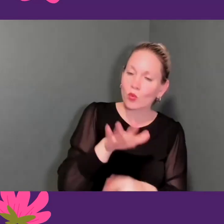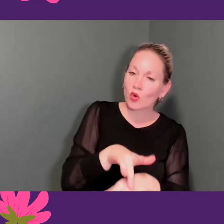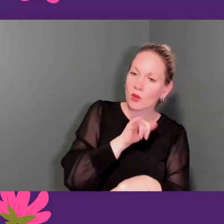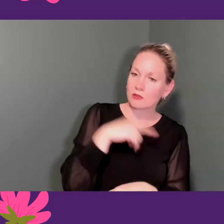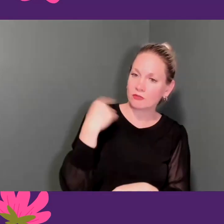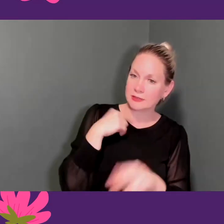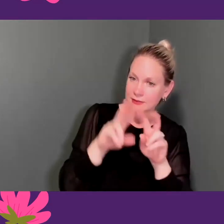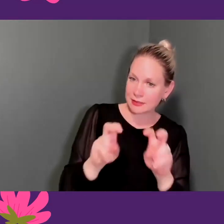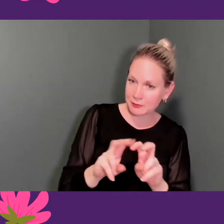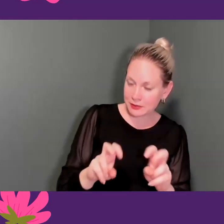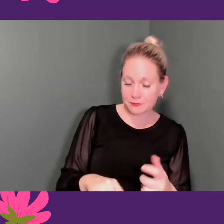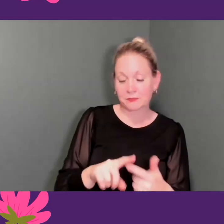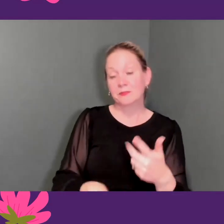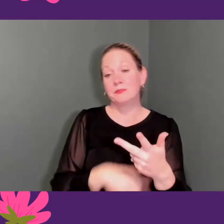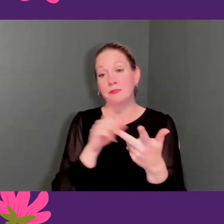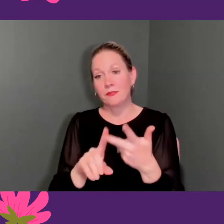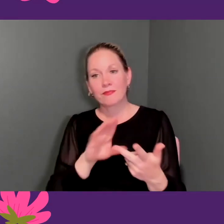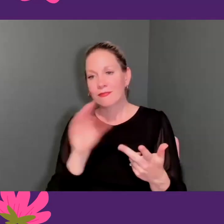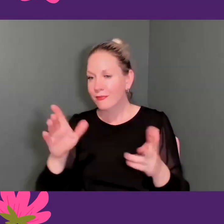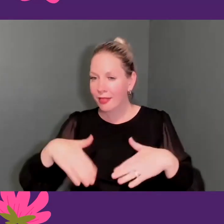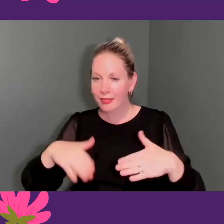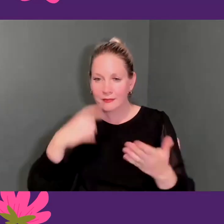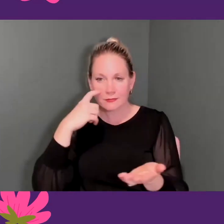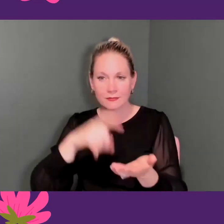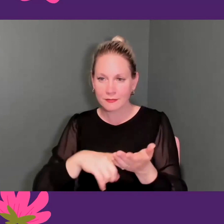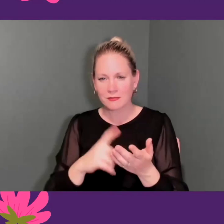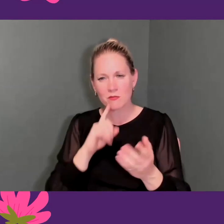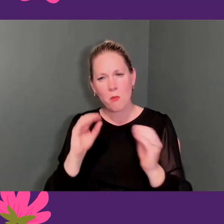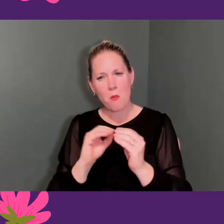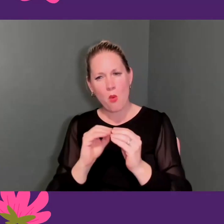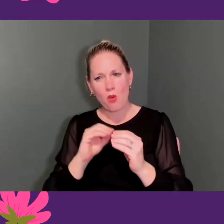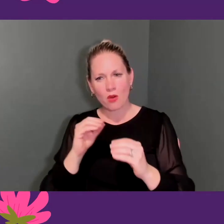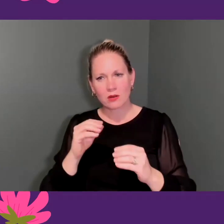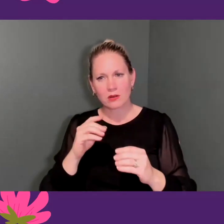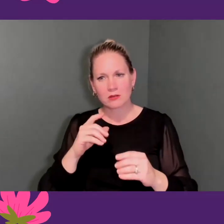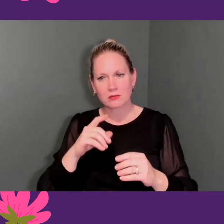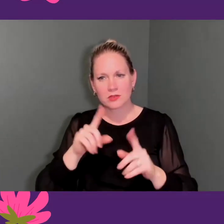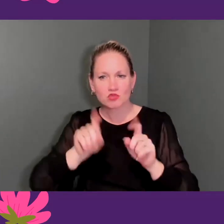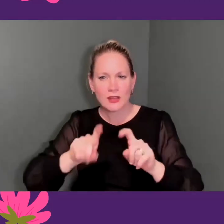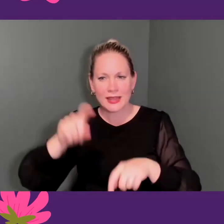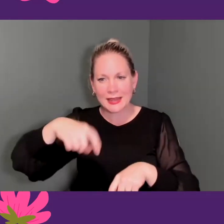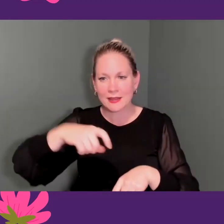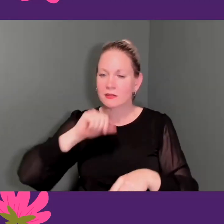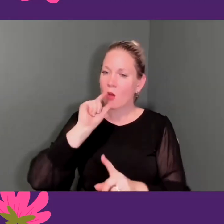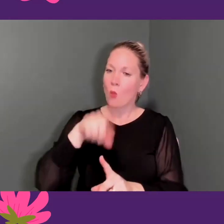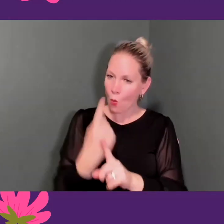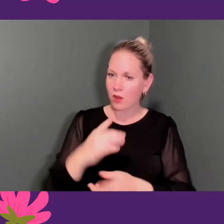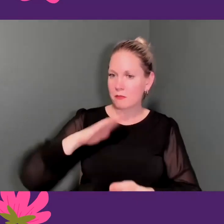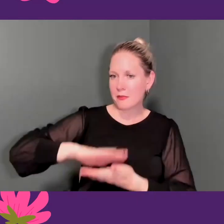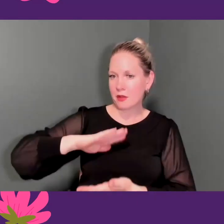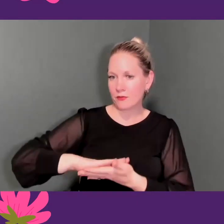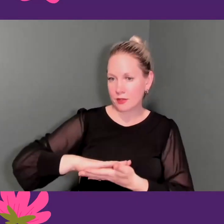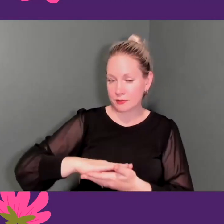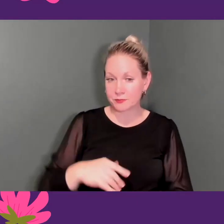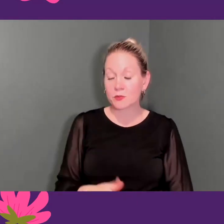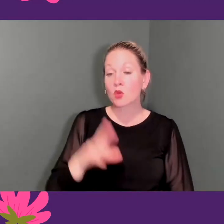not recognizing the importance of additional screening beyond mammography for women with dense breasts. USPSTF can